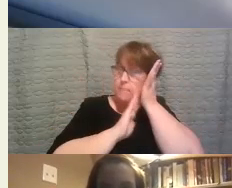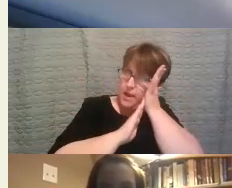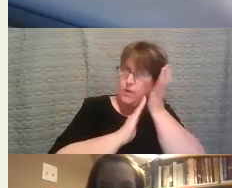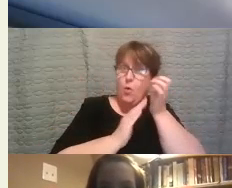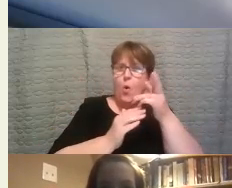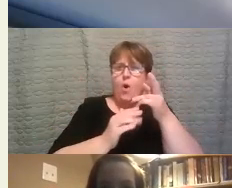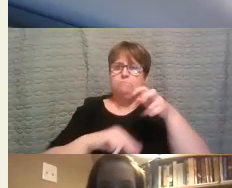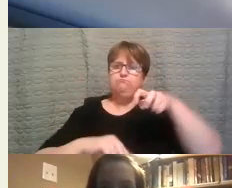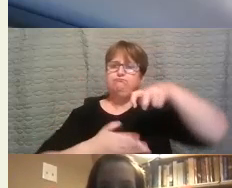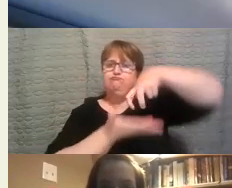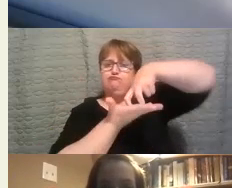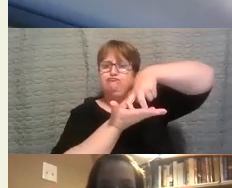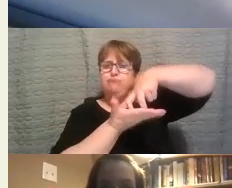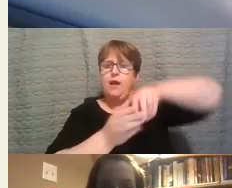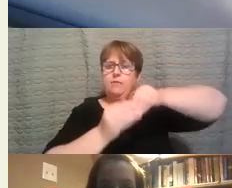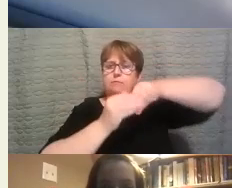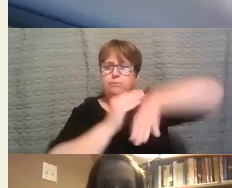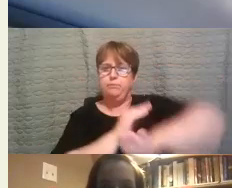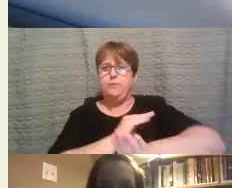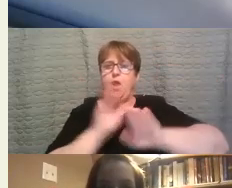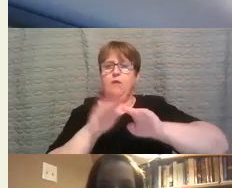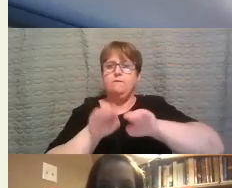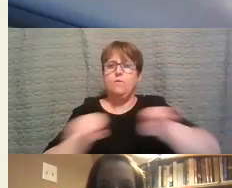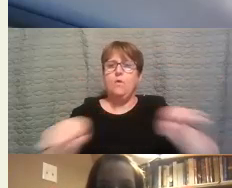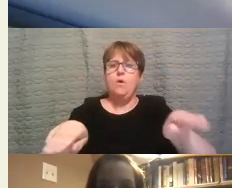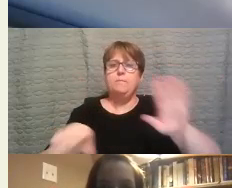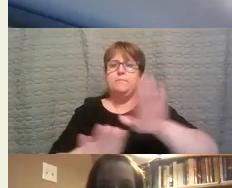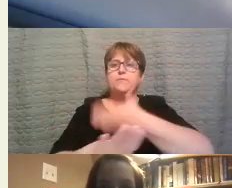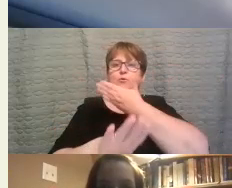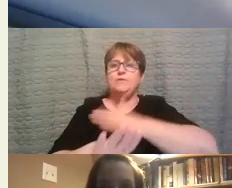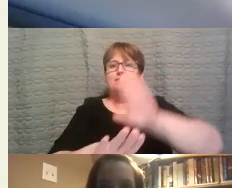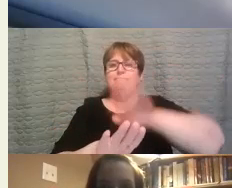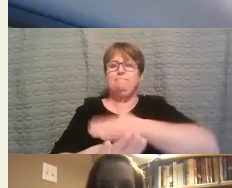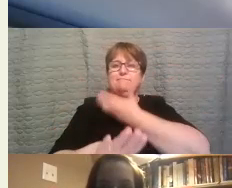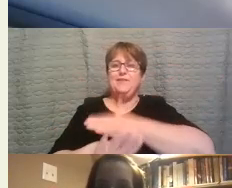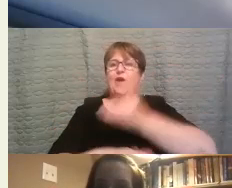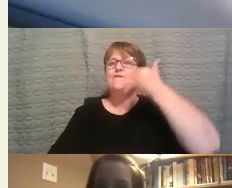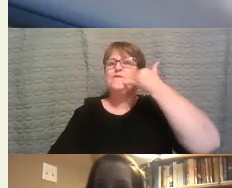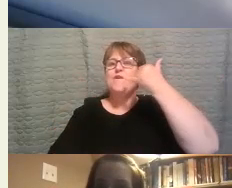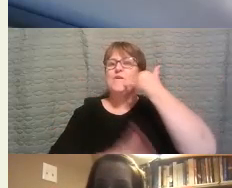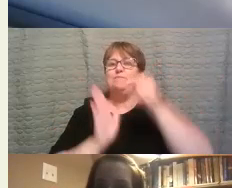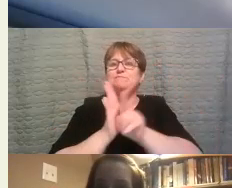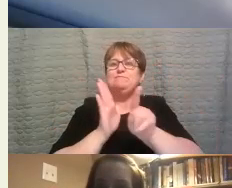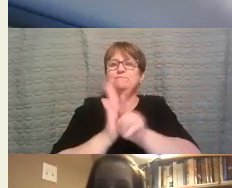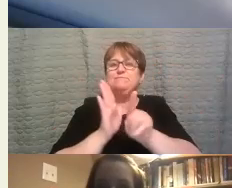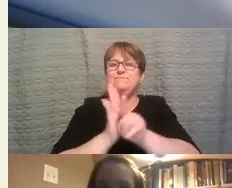floor. So, and of, we have